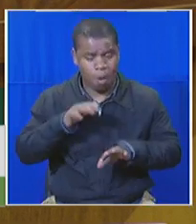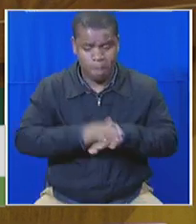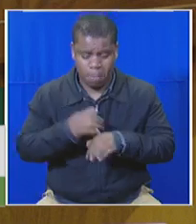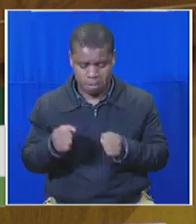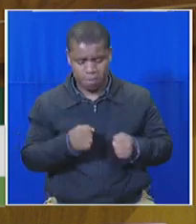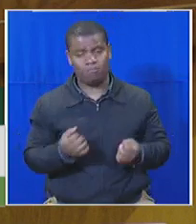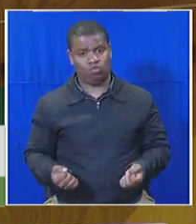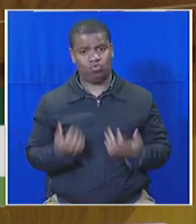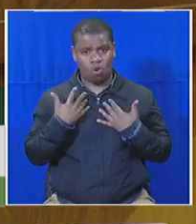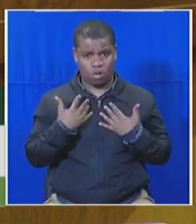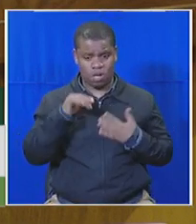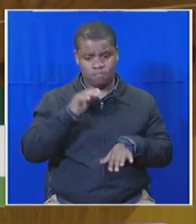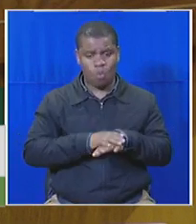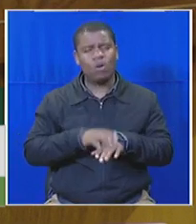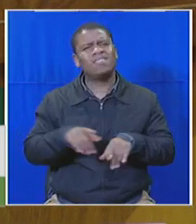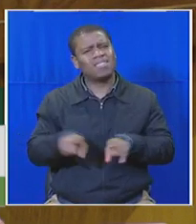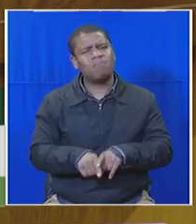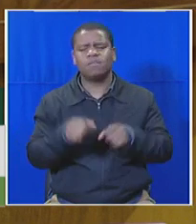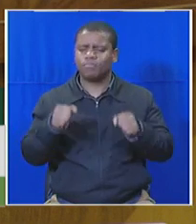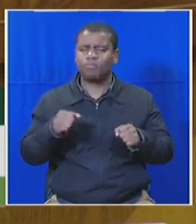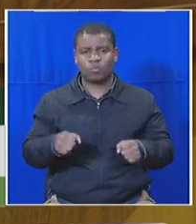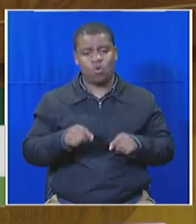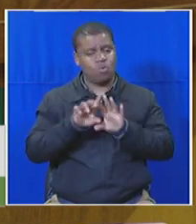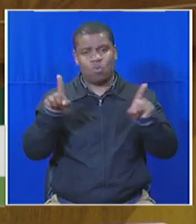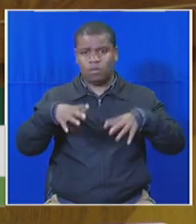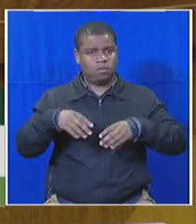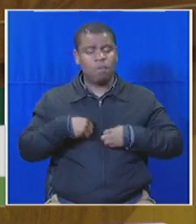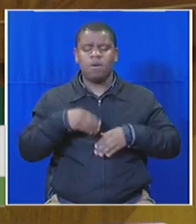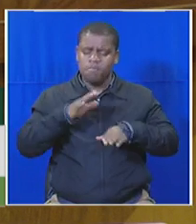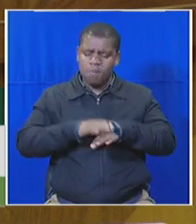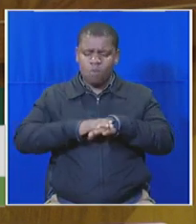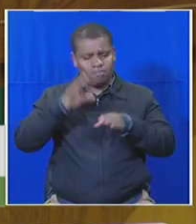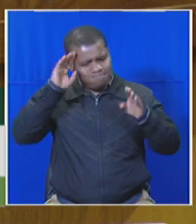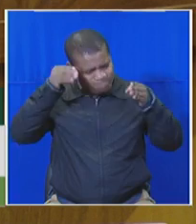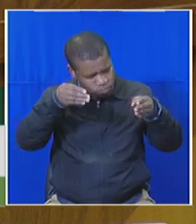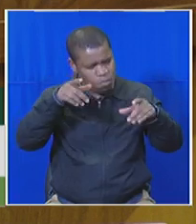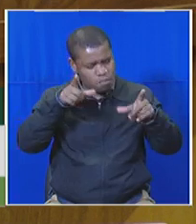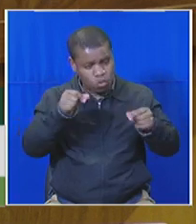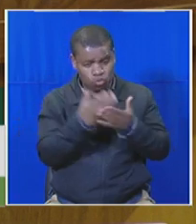a certain extent, disturbed. Clearly, far more needs to be done to protect our police